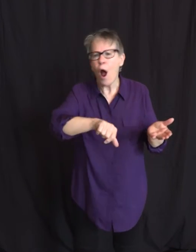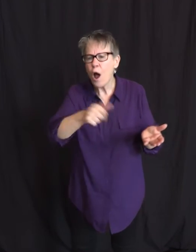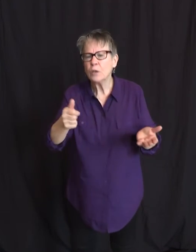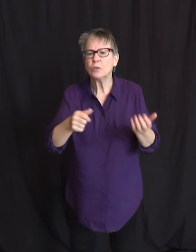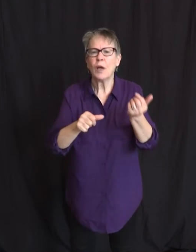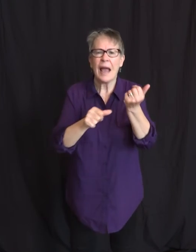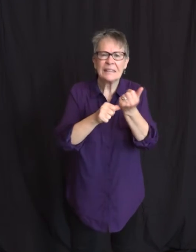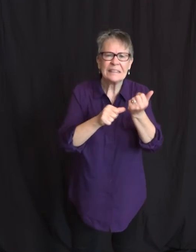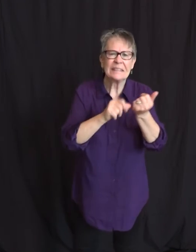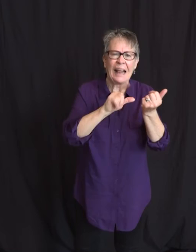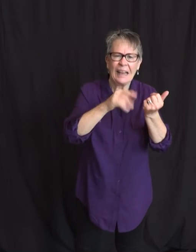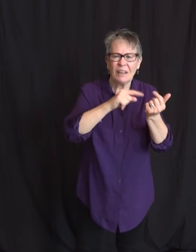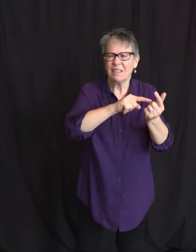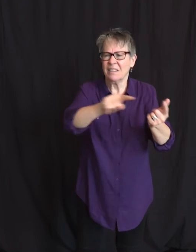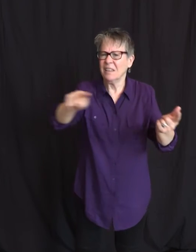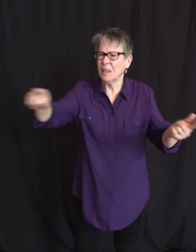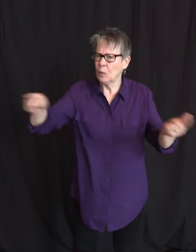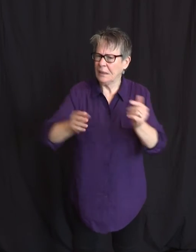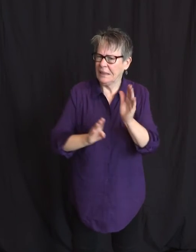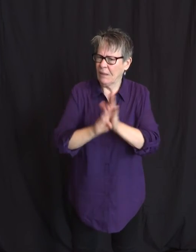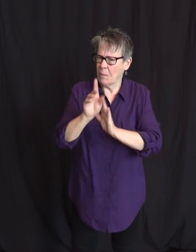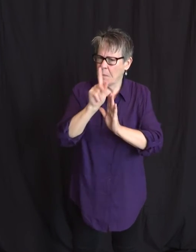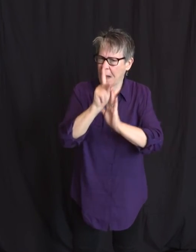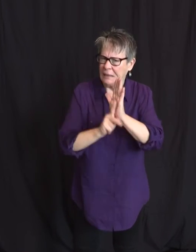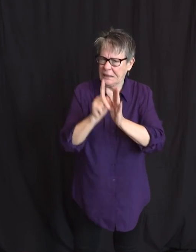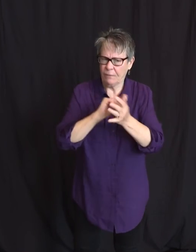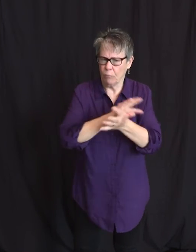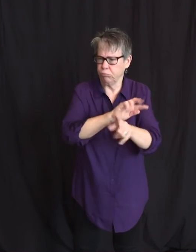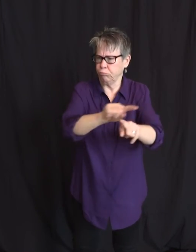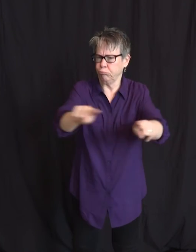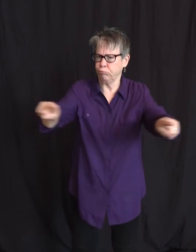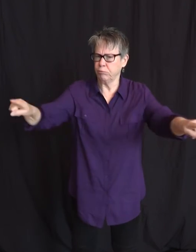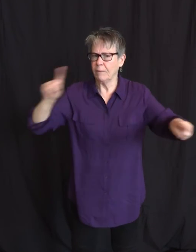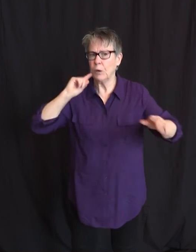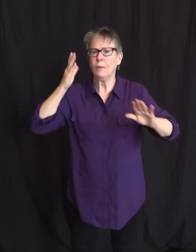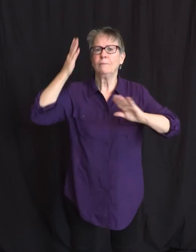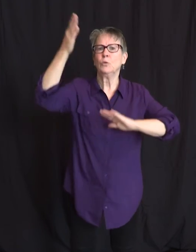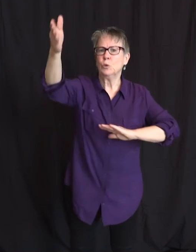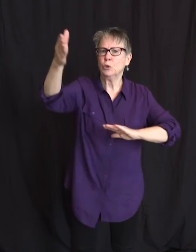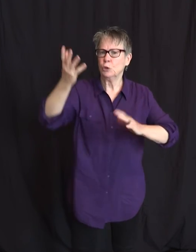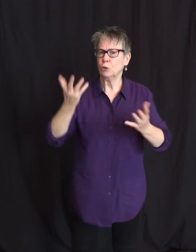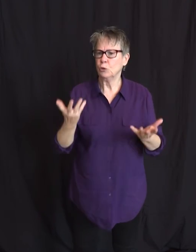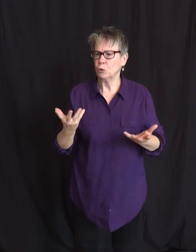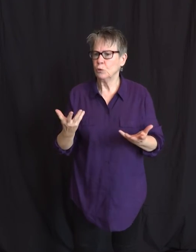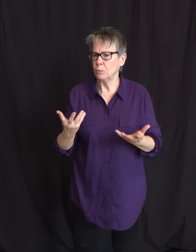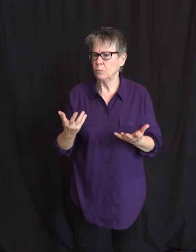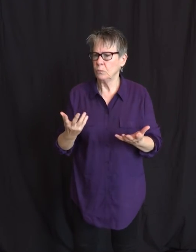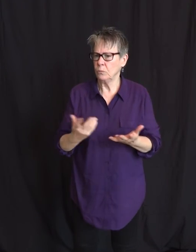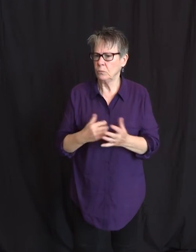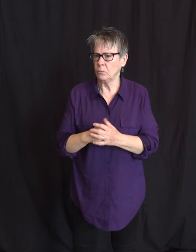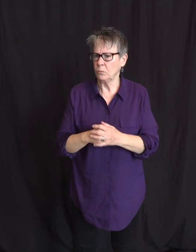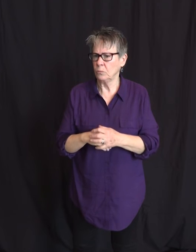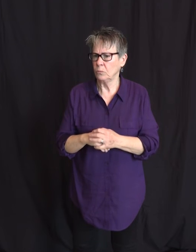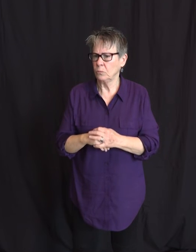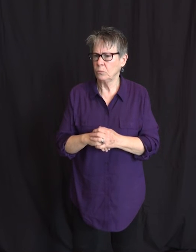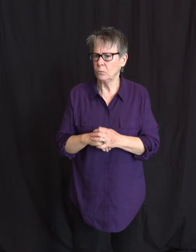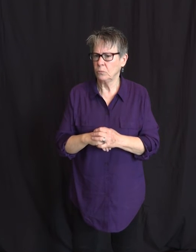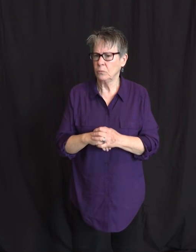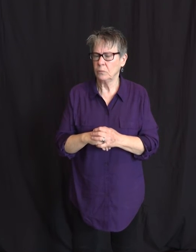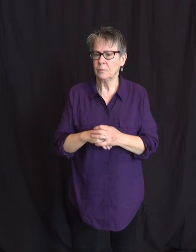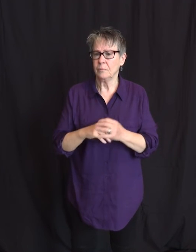is the situations like this shows the vulnerabilities in systems, and what